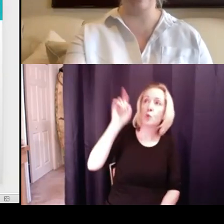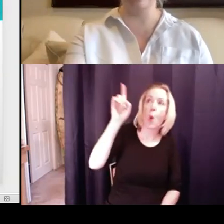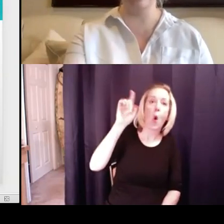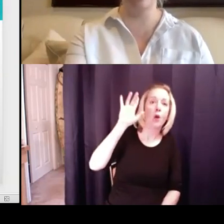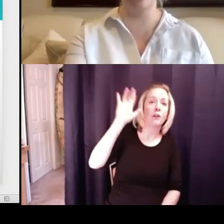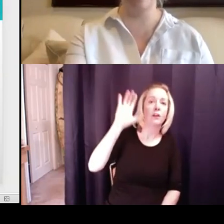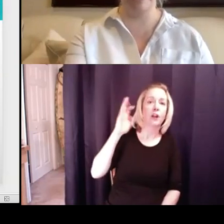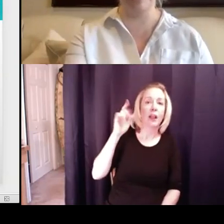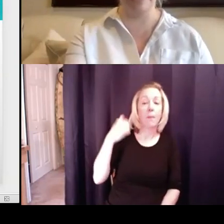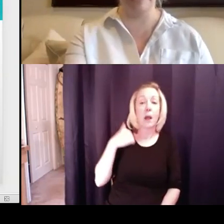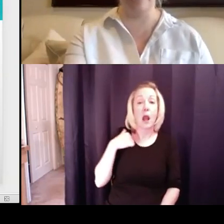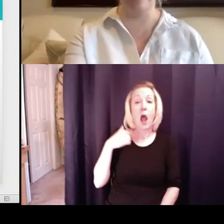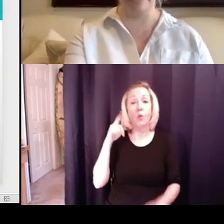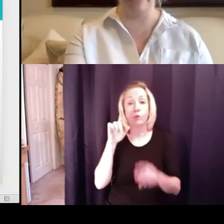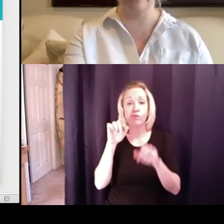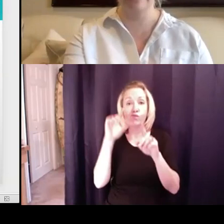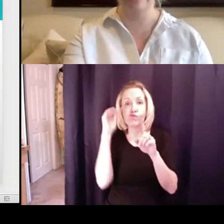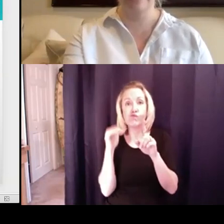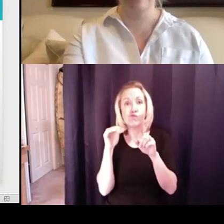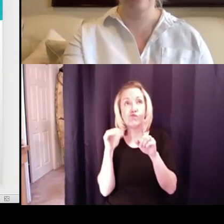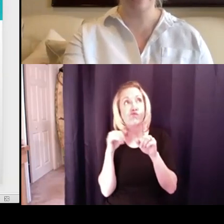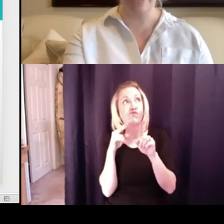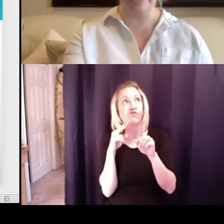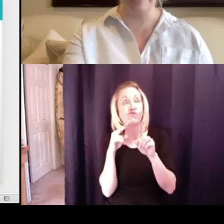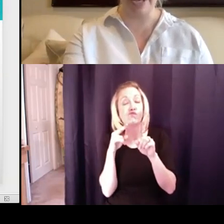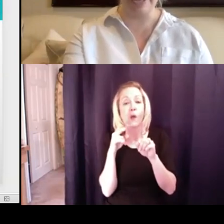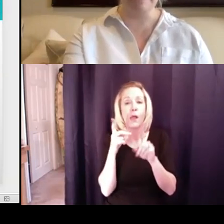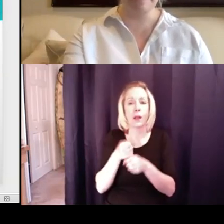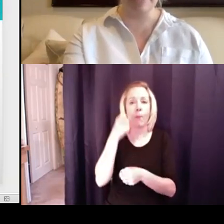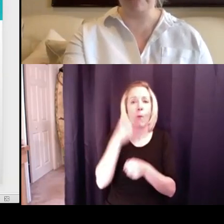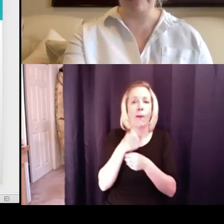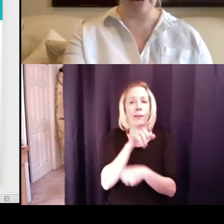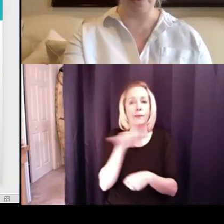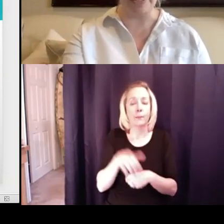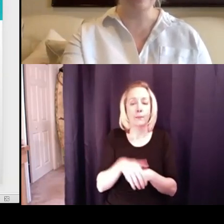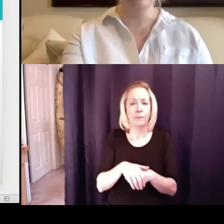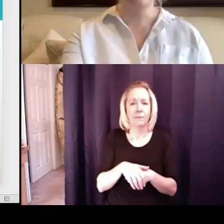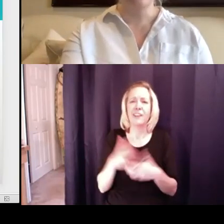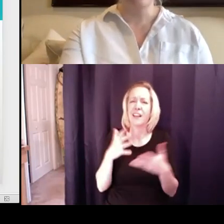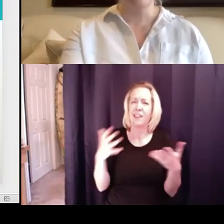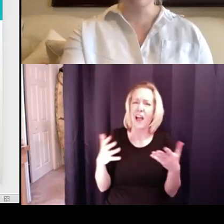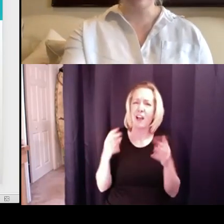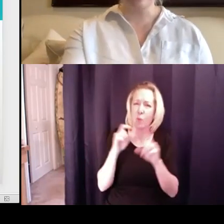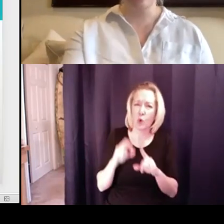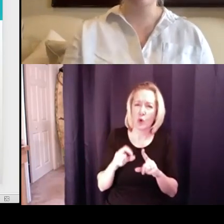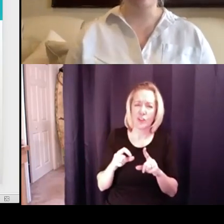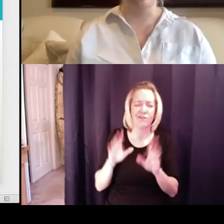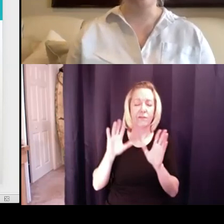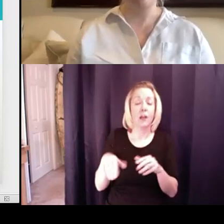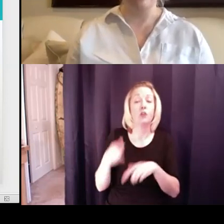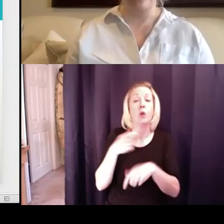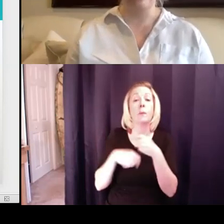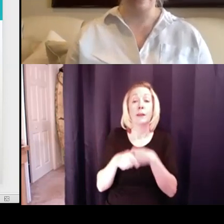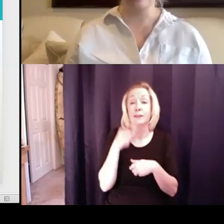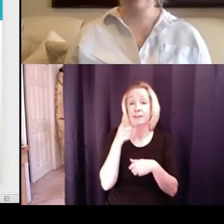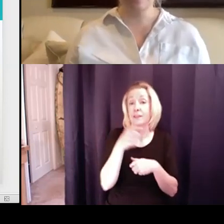was under the other players like an umbrella." It's a lot of simile metaphor. So I just kind of changed it a little